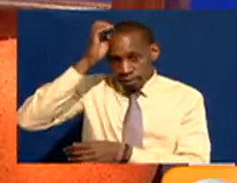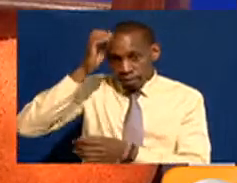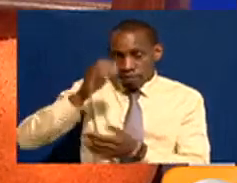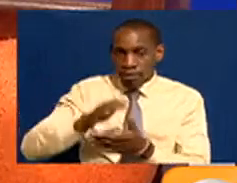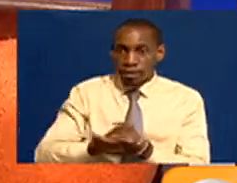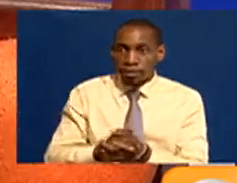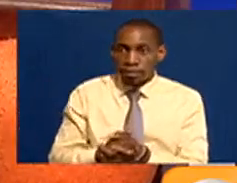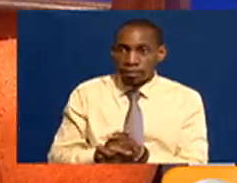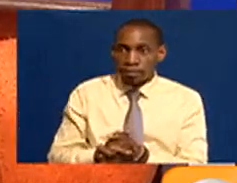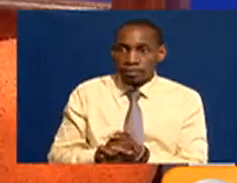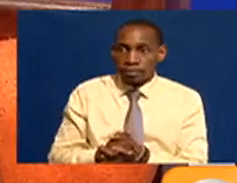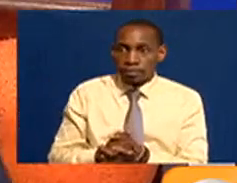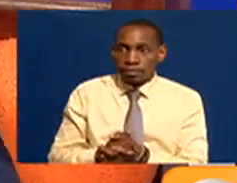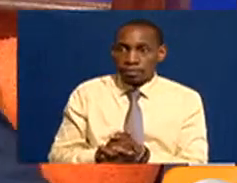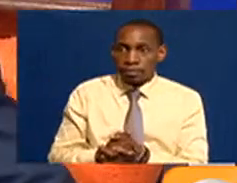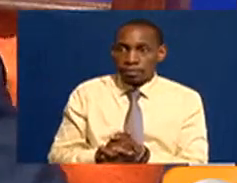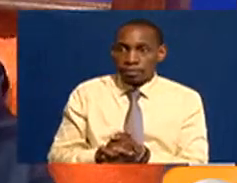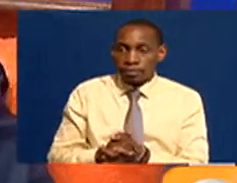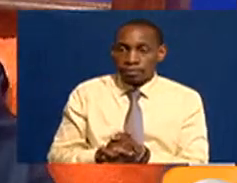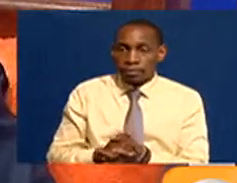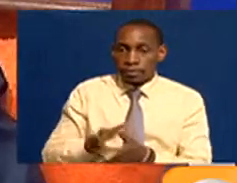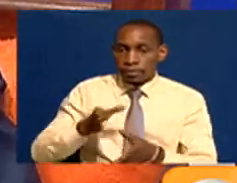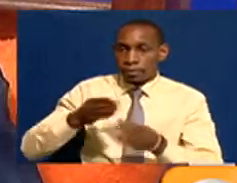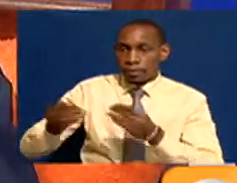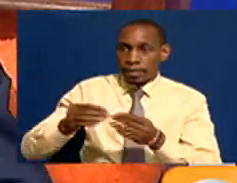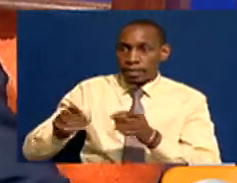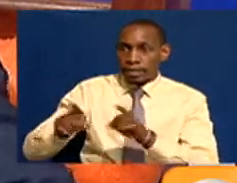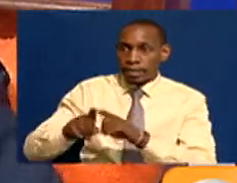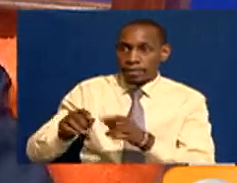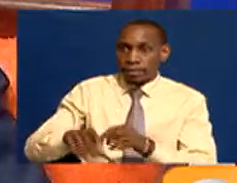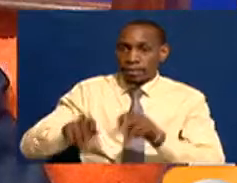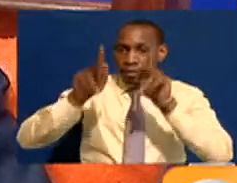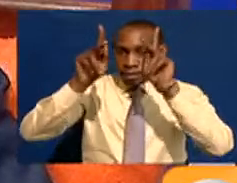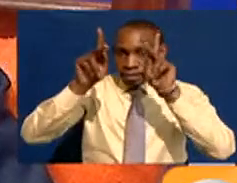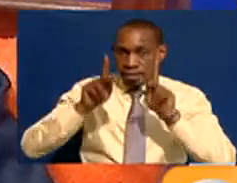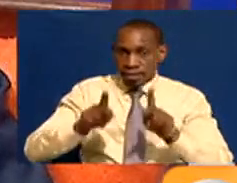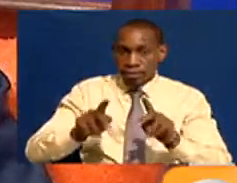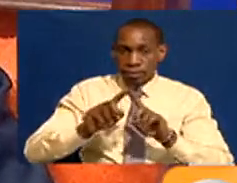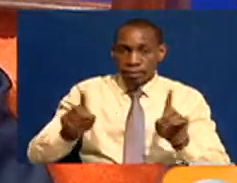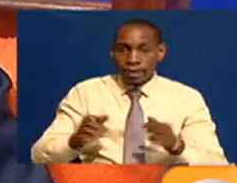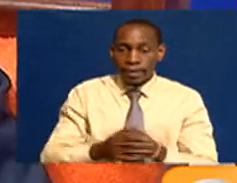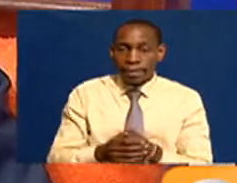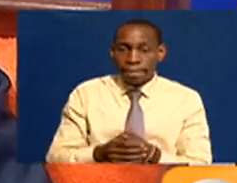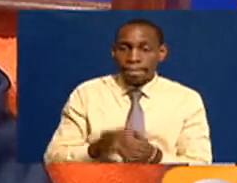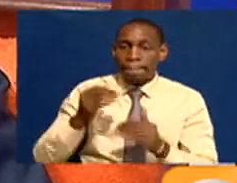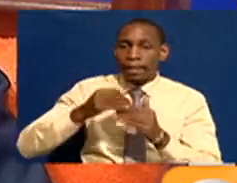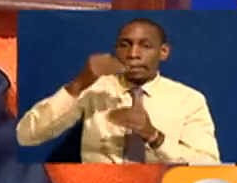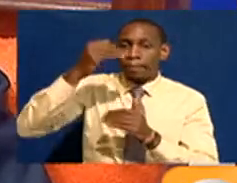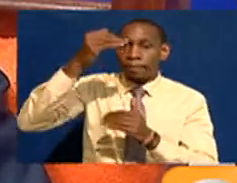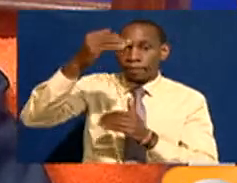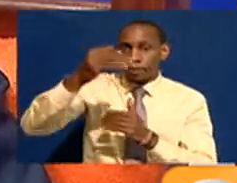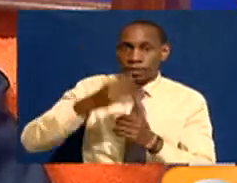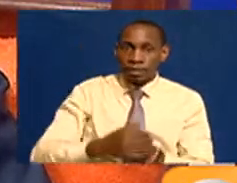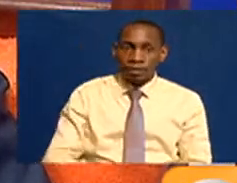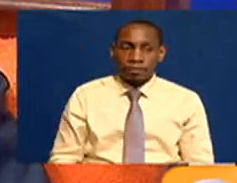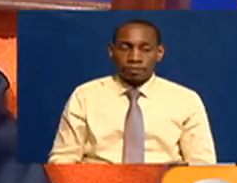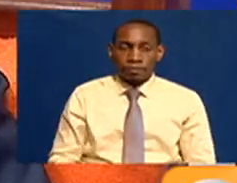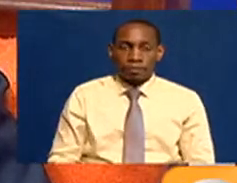gauge railway to Busia and also via Kisumu. But eventually, in the long